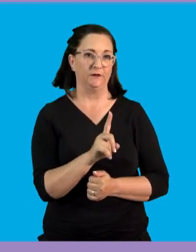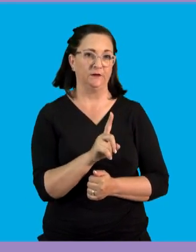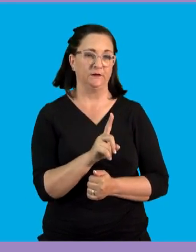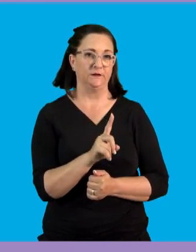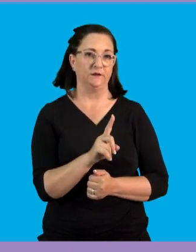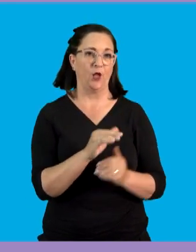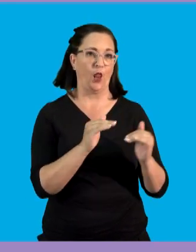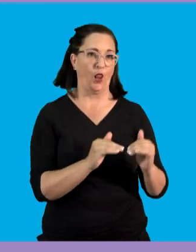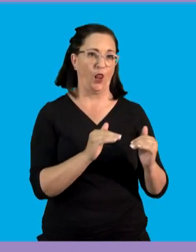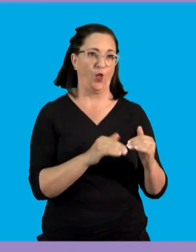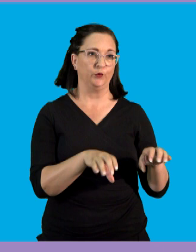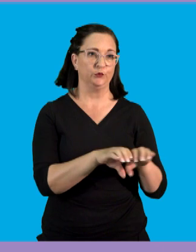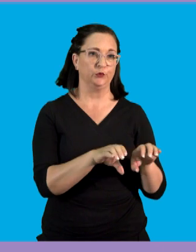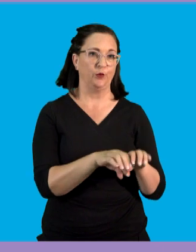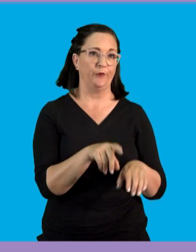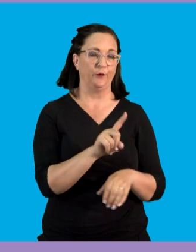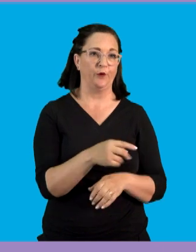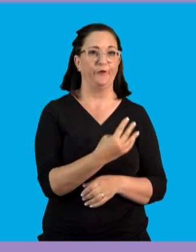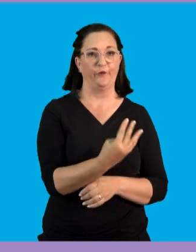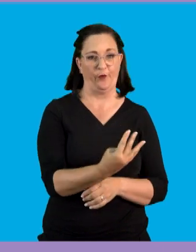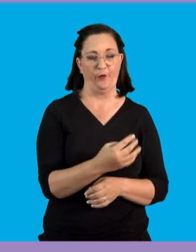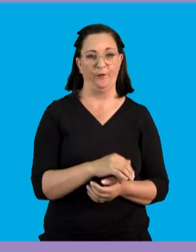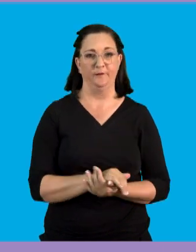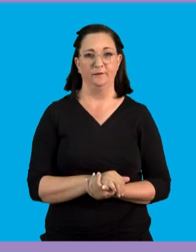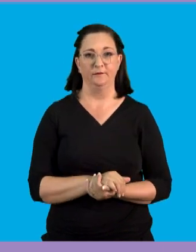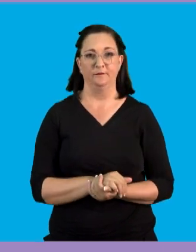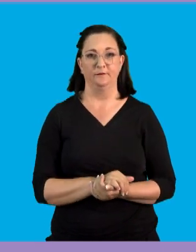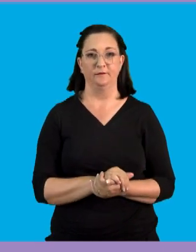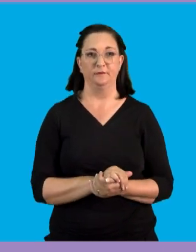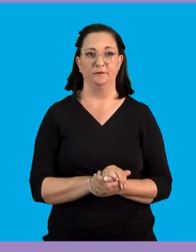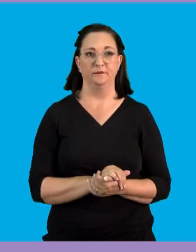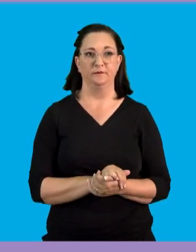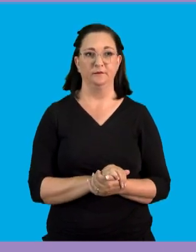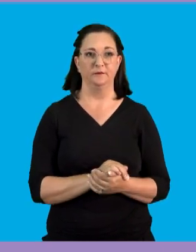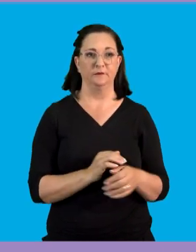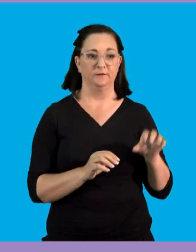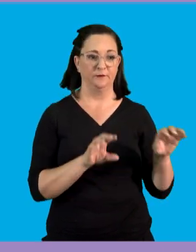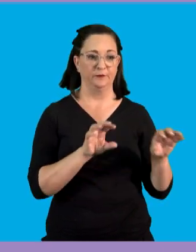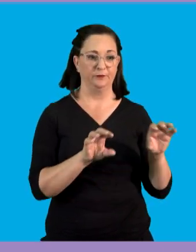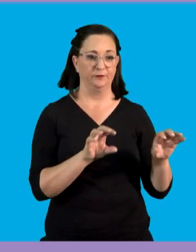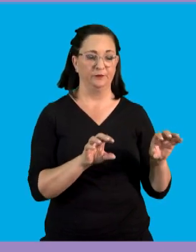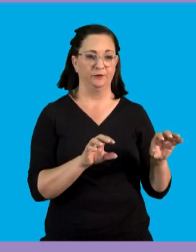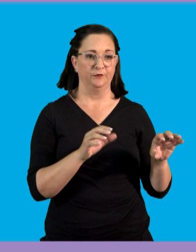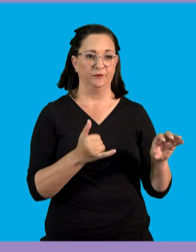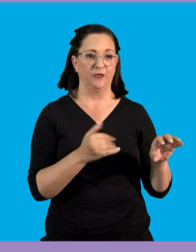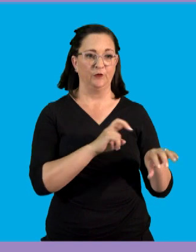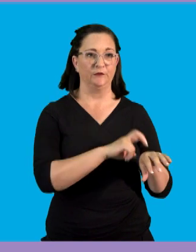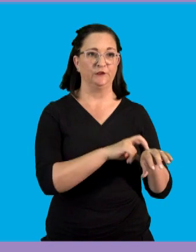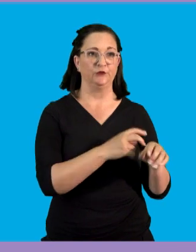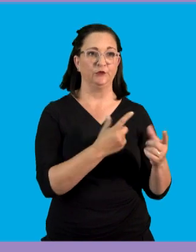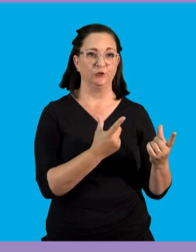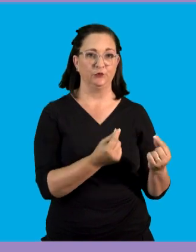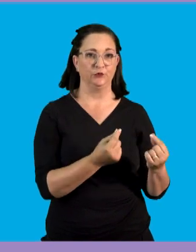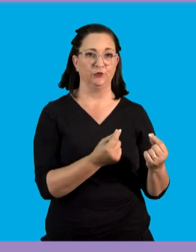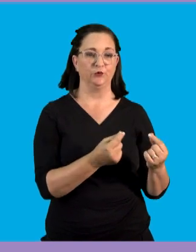1. The lowest common multiple between those two numbers is 4. So after we find the lowest common multiple,